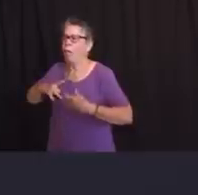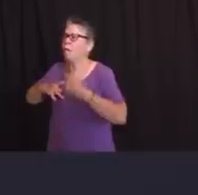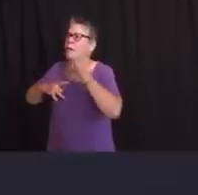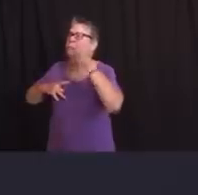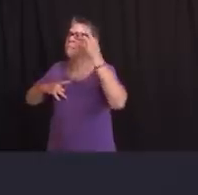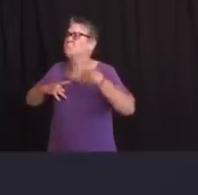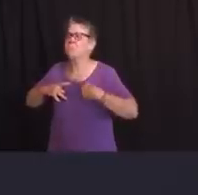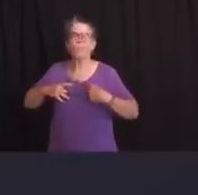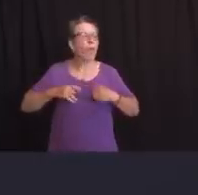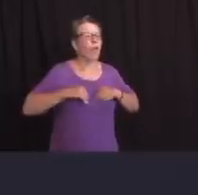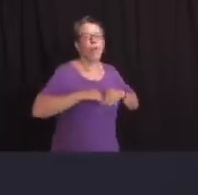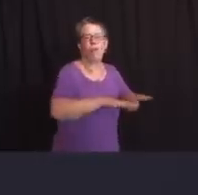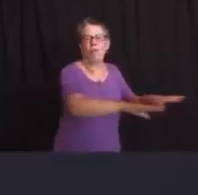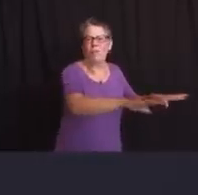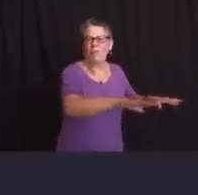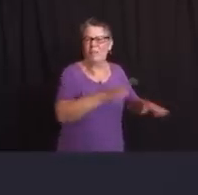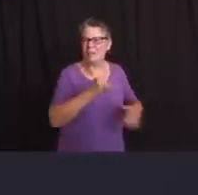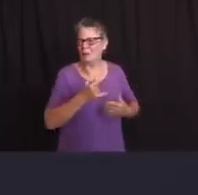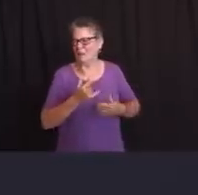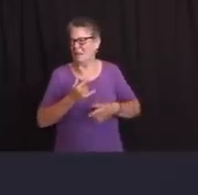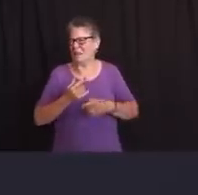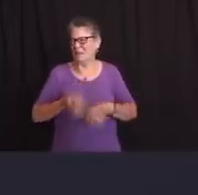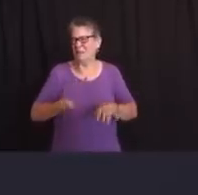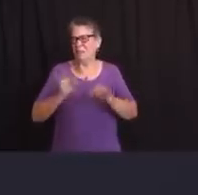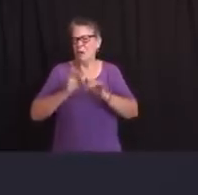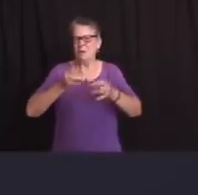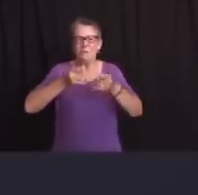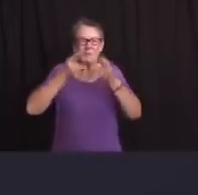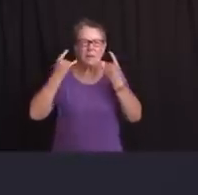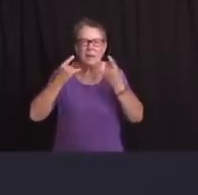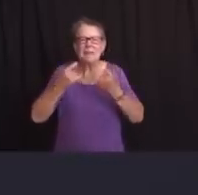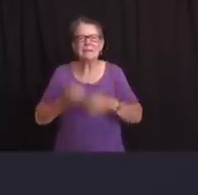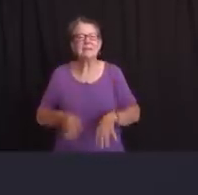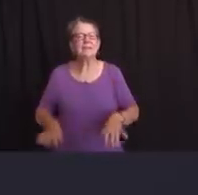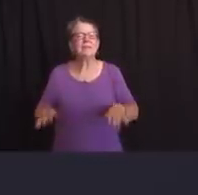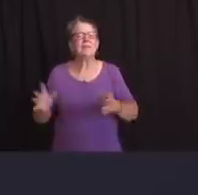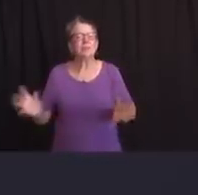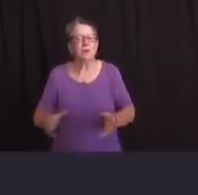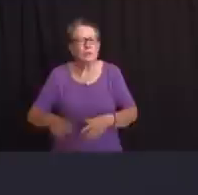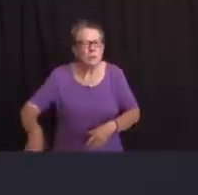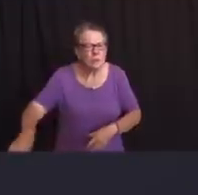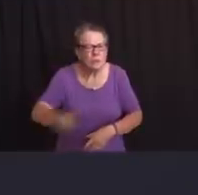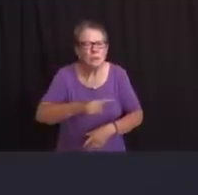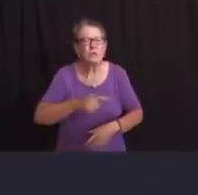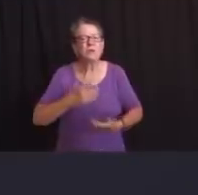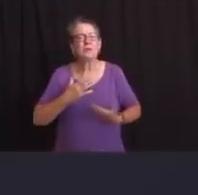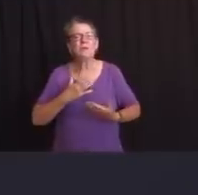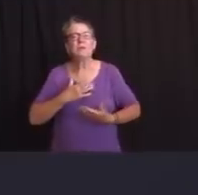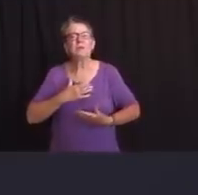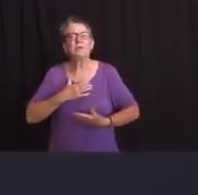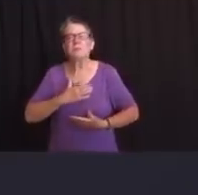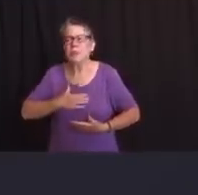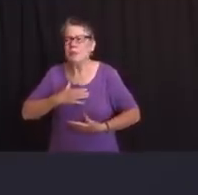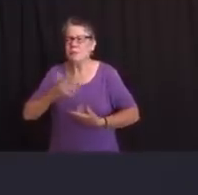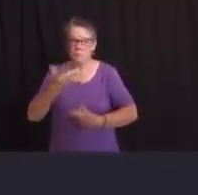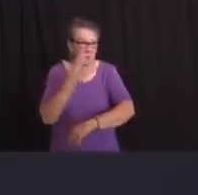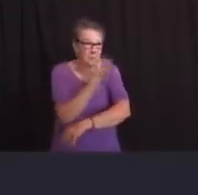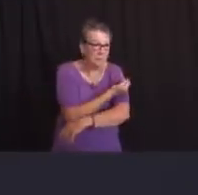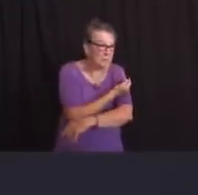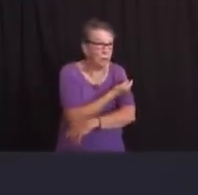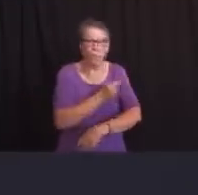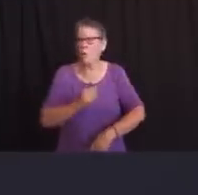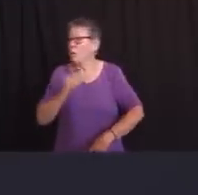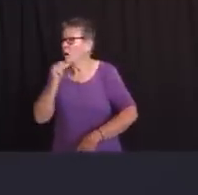strongly encourage all individuals, regardless of vaccination status, to wear a mask in indoor settings that are crowded, or if you don't know